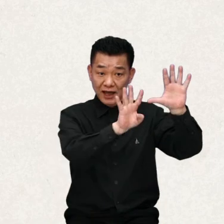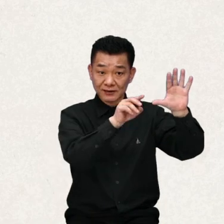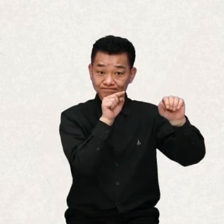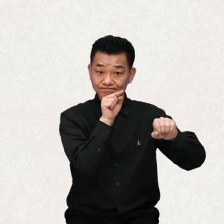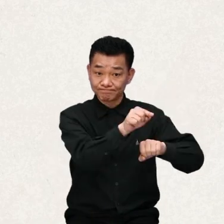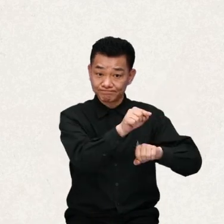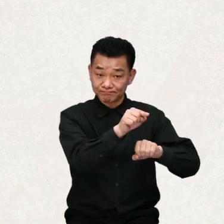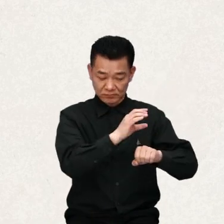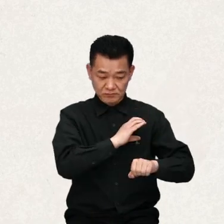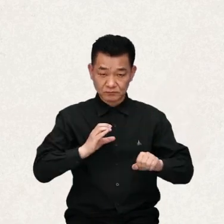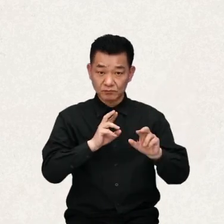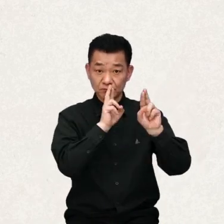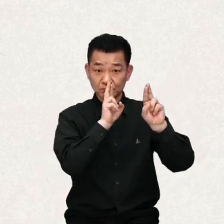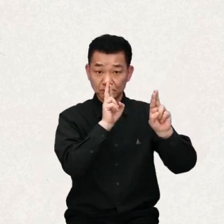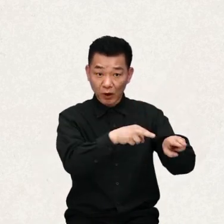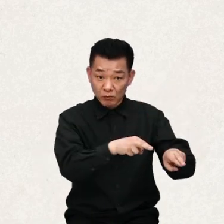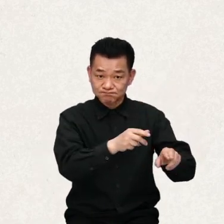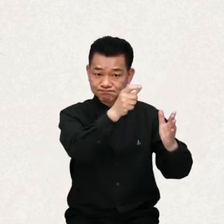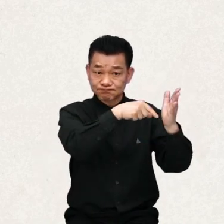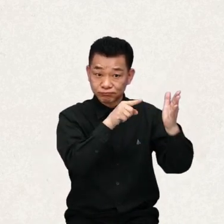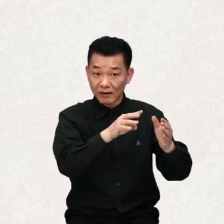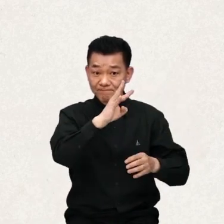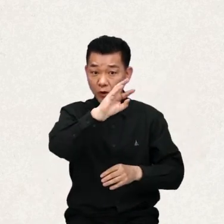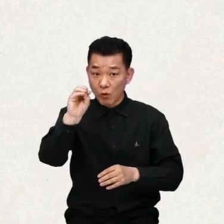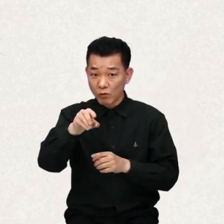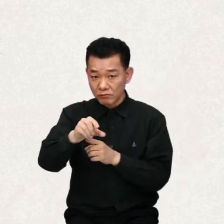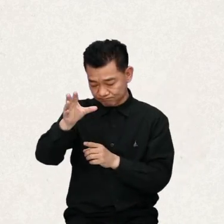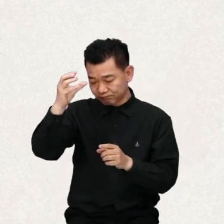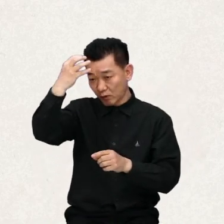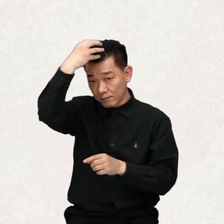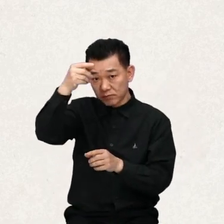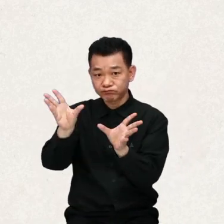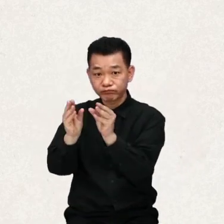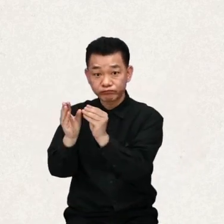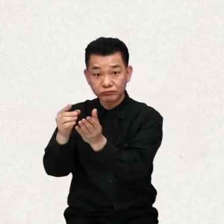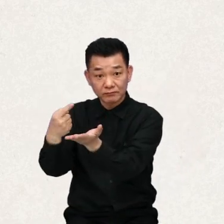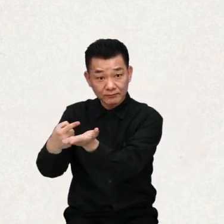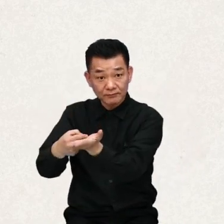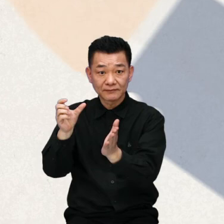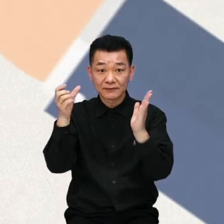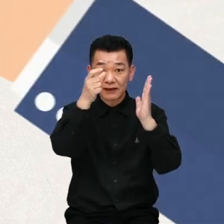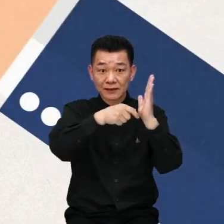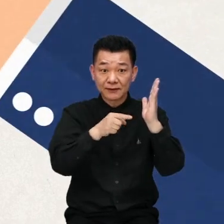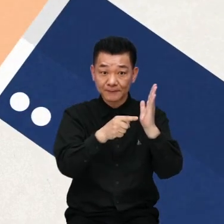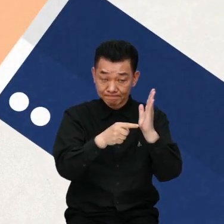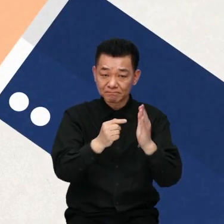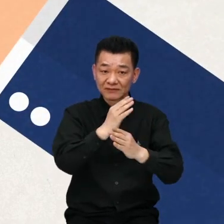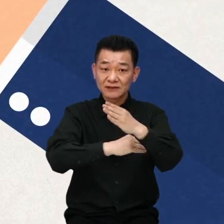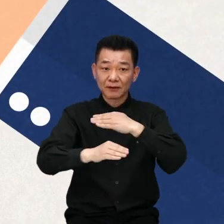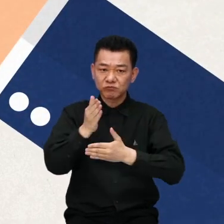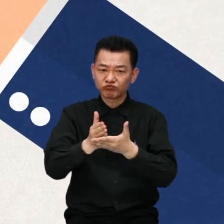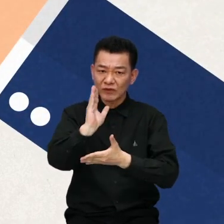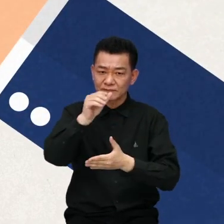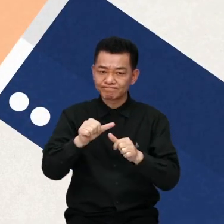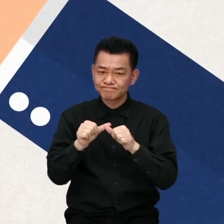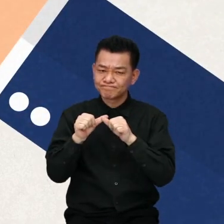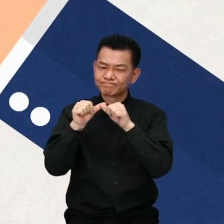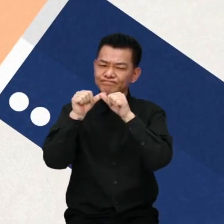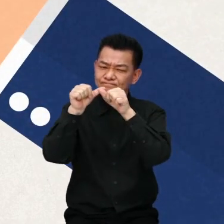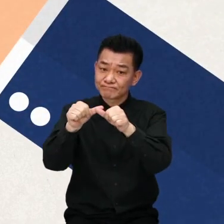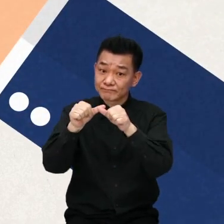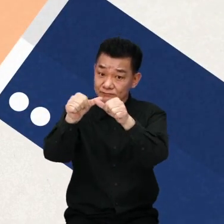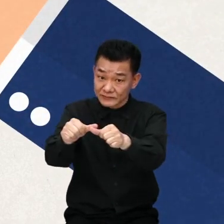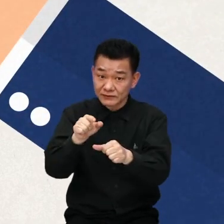Article 39. Report of the Committee and Article 40, Conference of States Parties, are articles created to